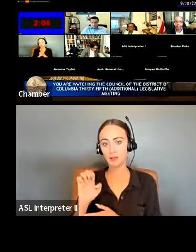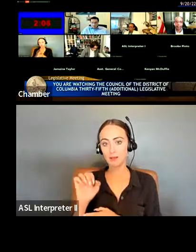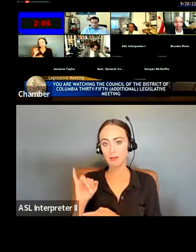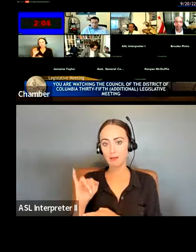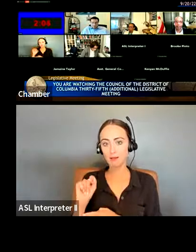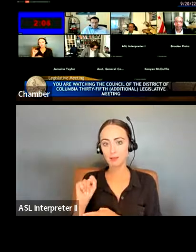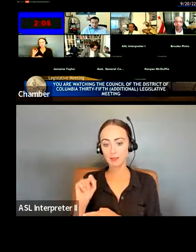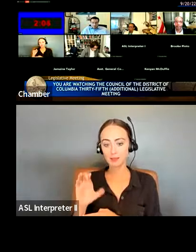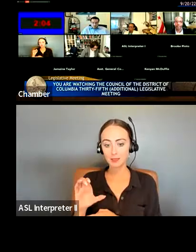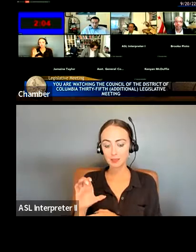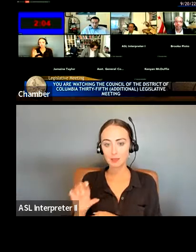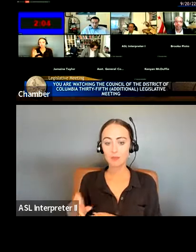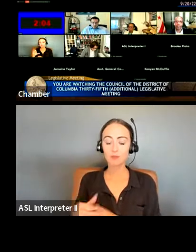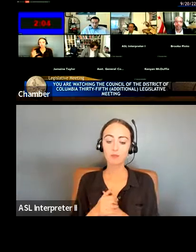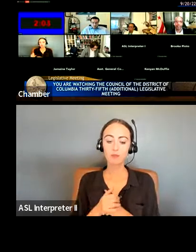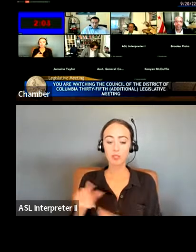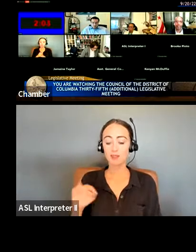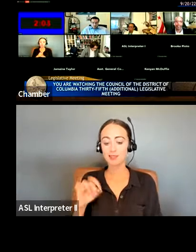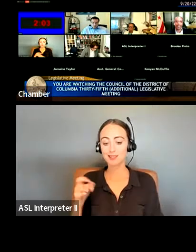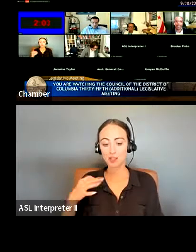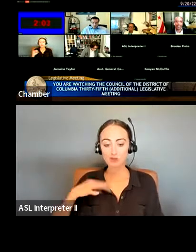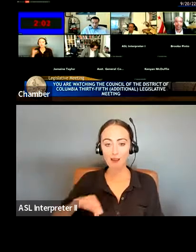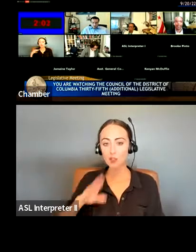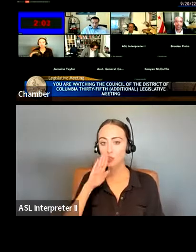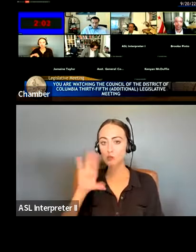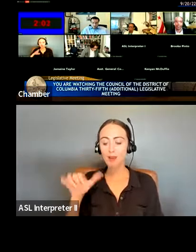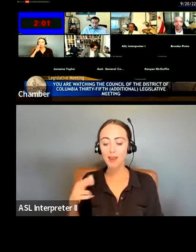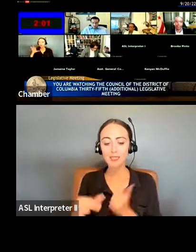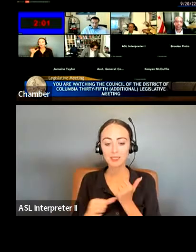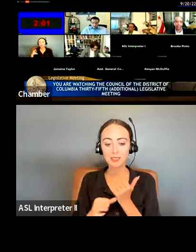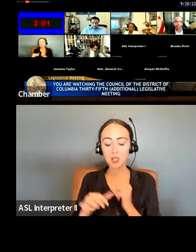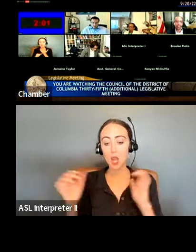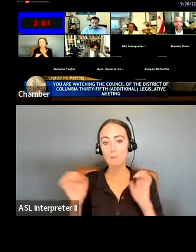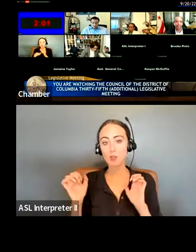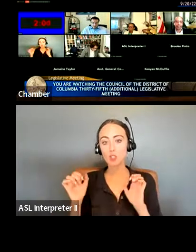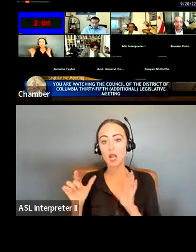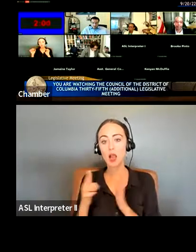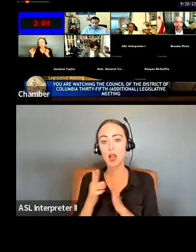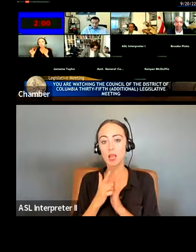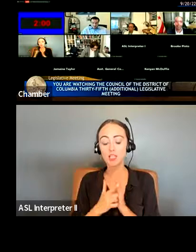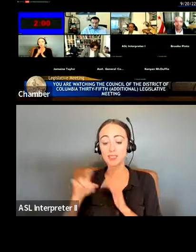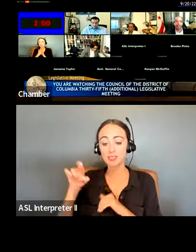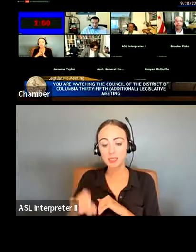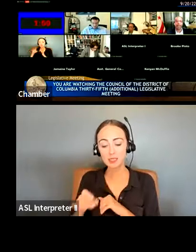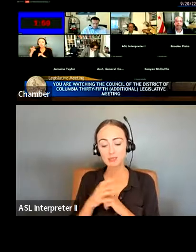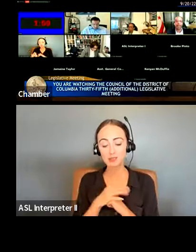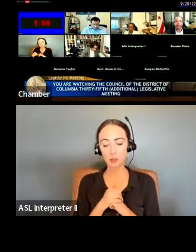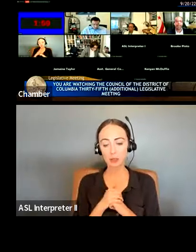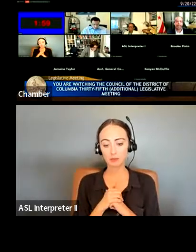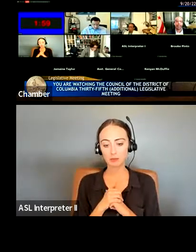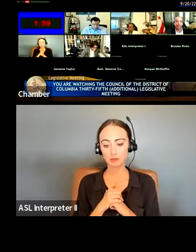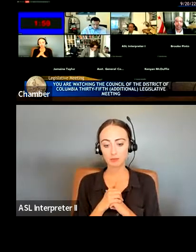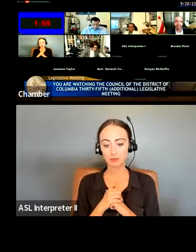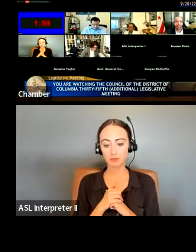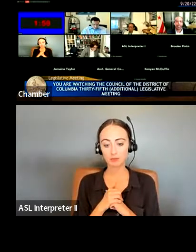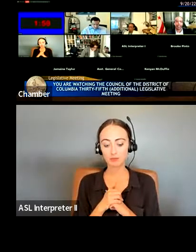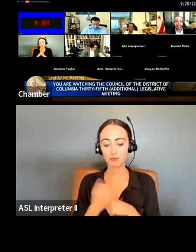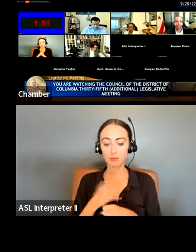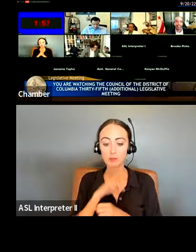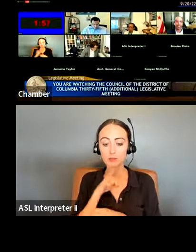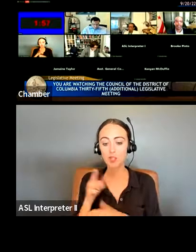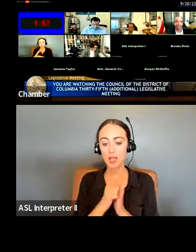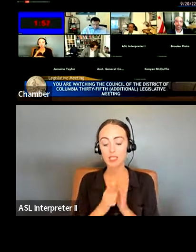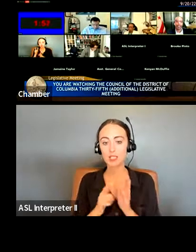EITC, other refundable tax credits, and direct cash assistance, emergency legislation is necessary to ensure that the